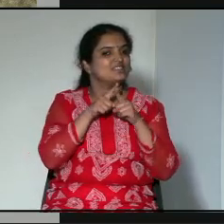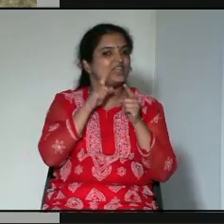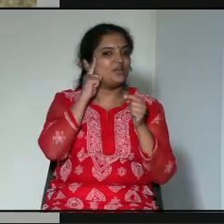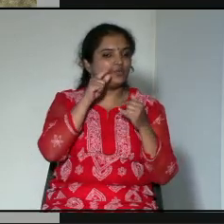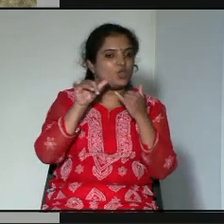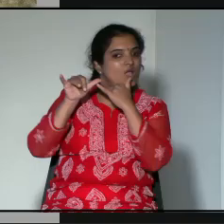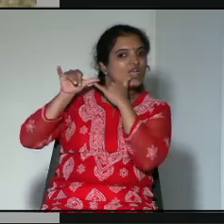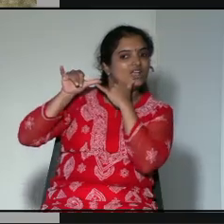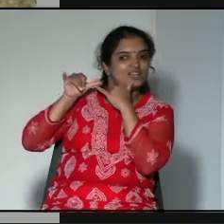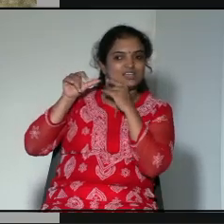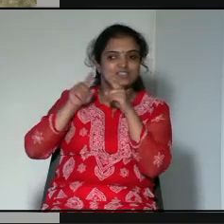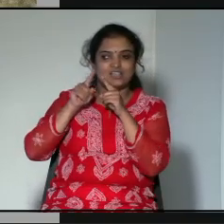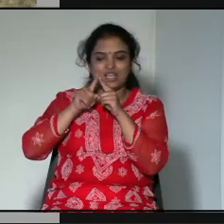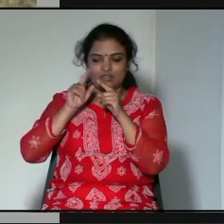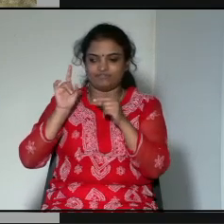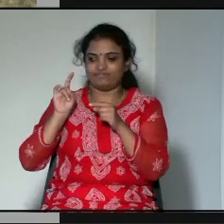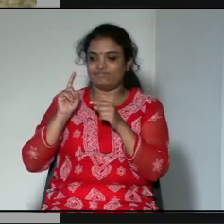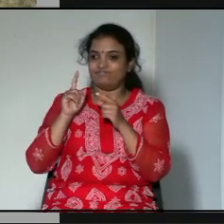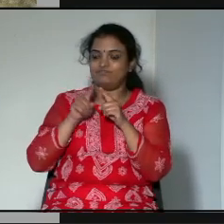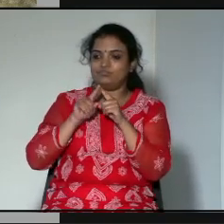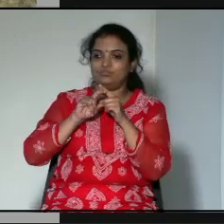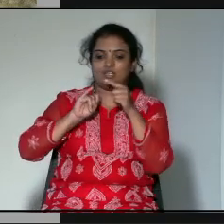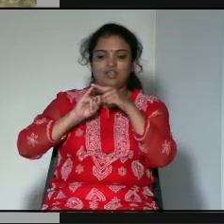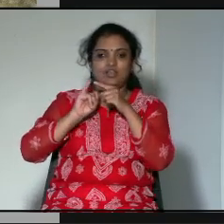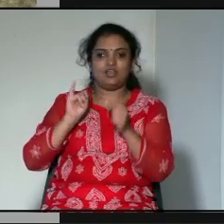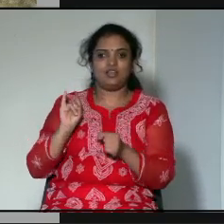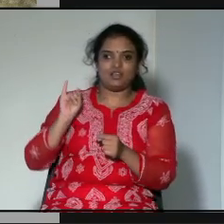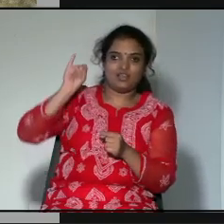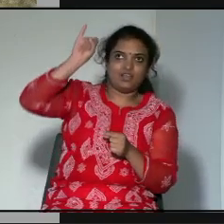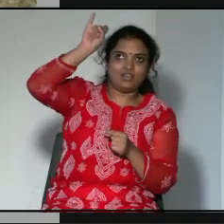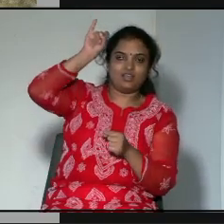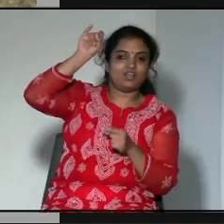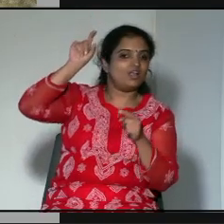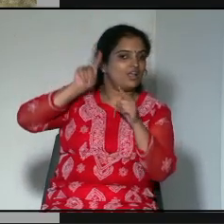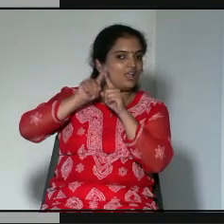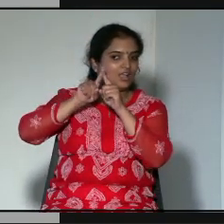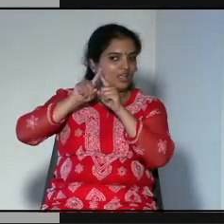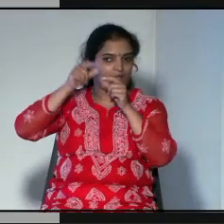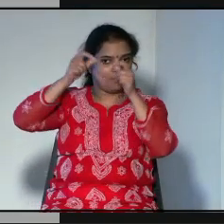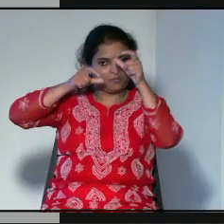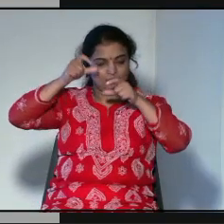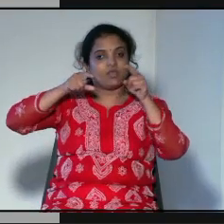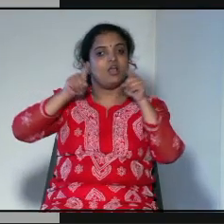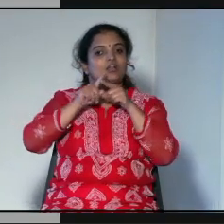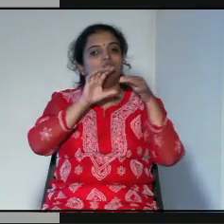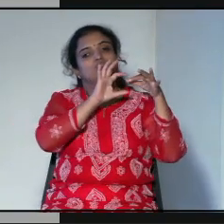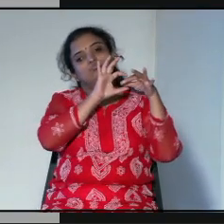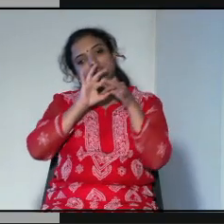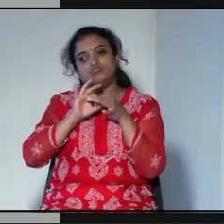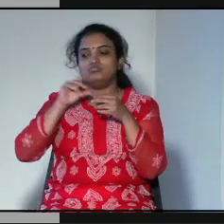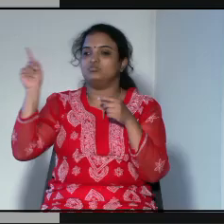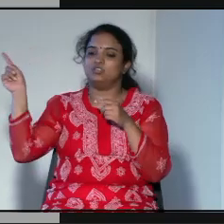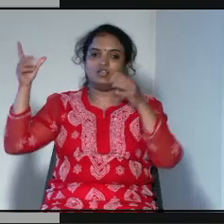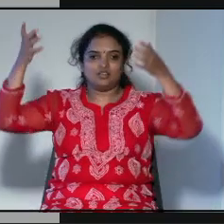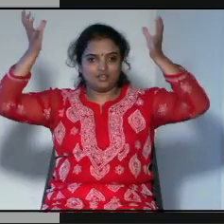Her closely melded collective figures had their imposing contrast in her large single male